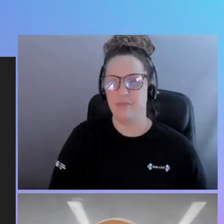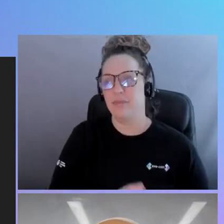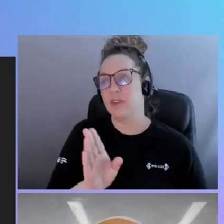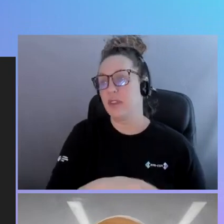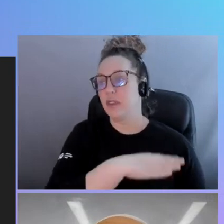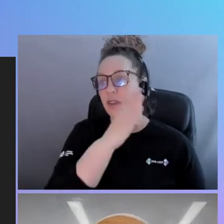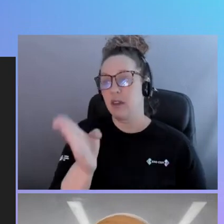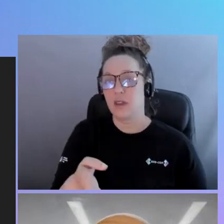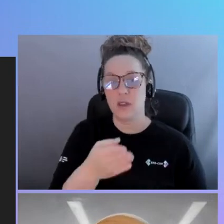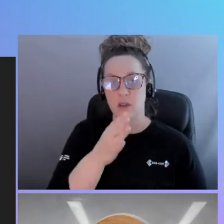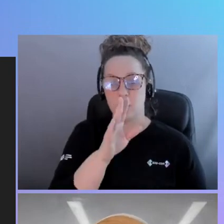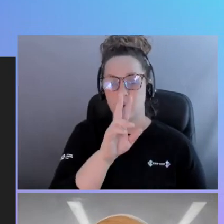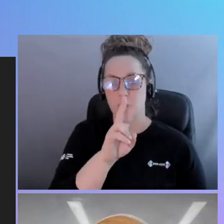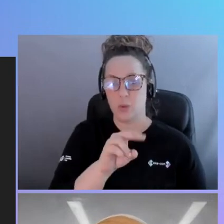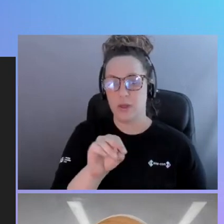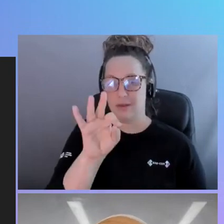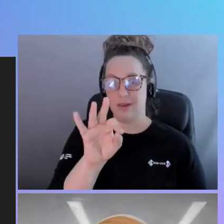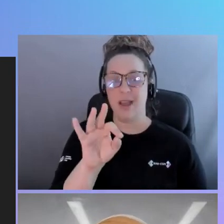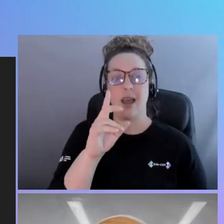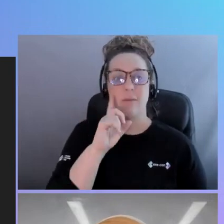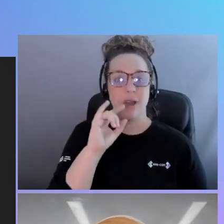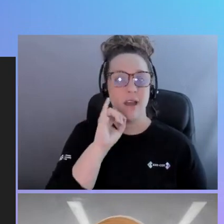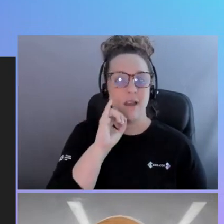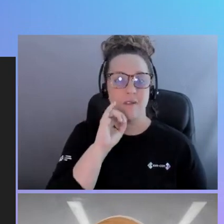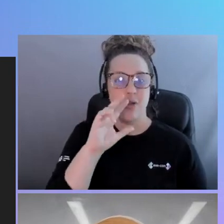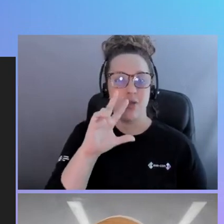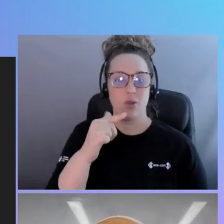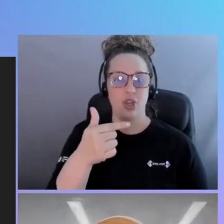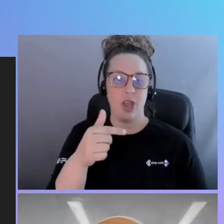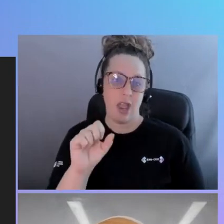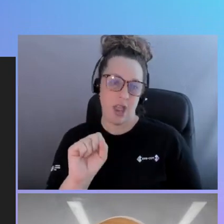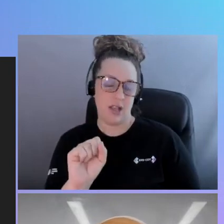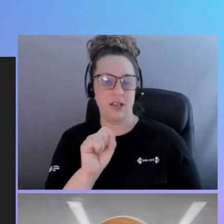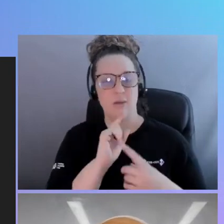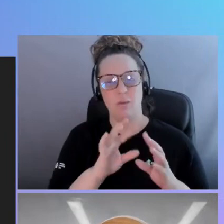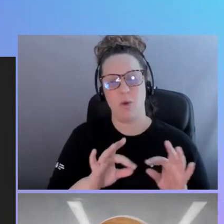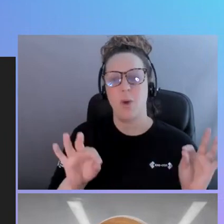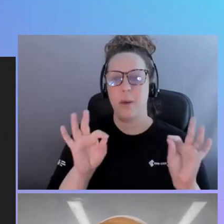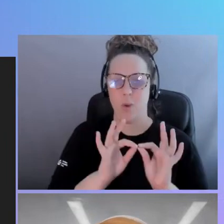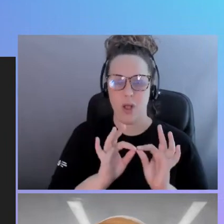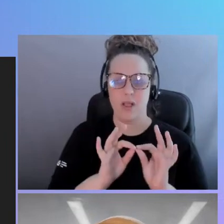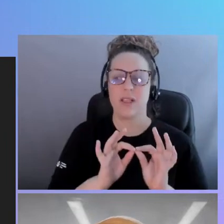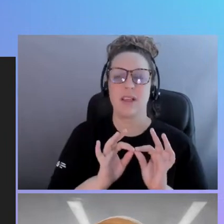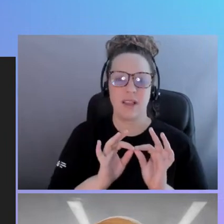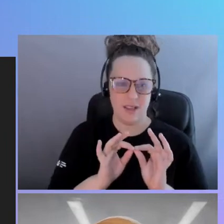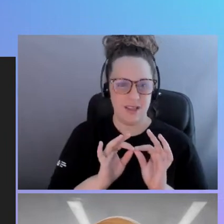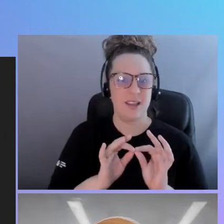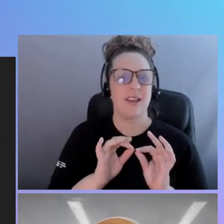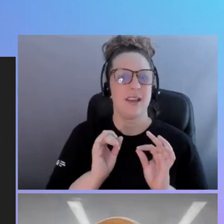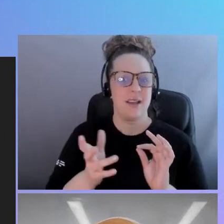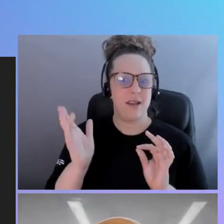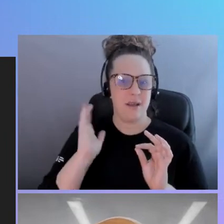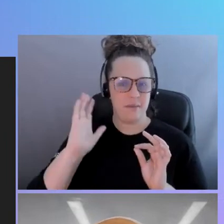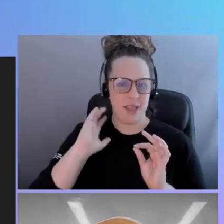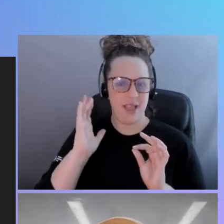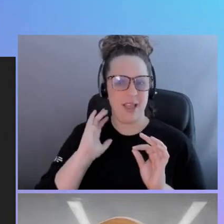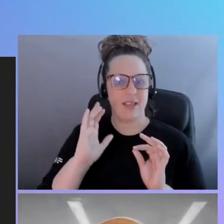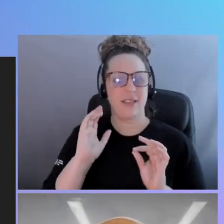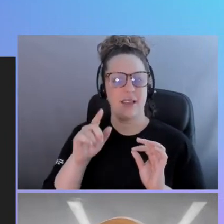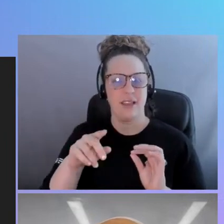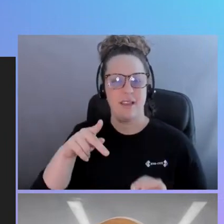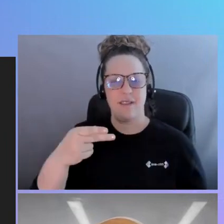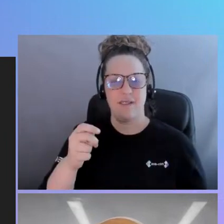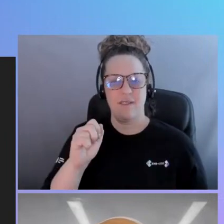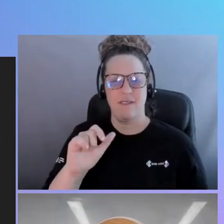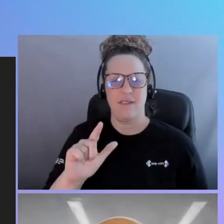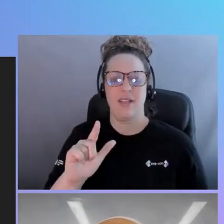2009 is a very important year because the iPhone 3GS was presented, but more importantly, Phil Schiller back then came on stage at